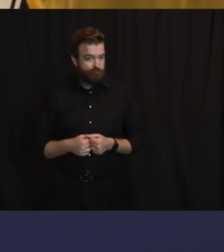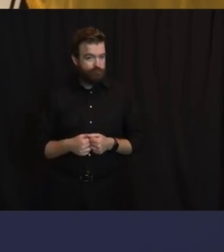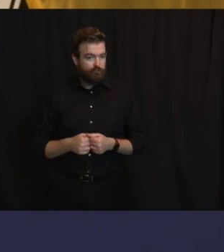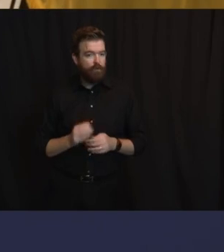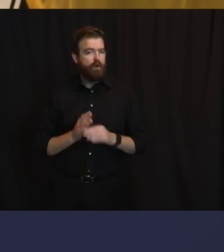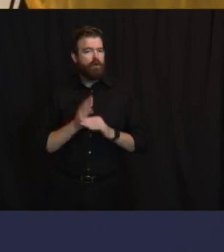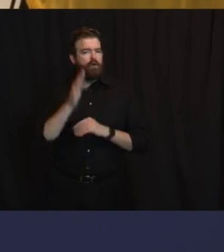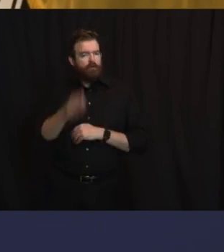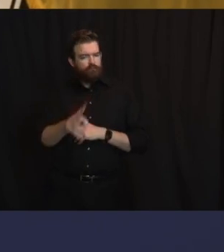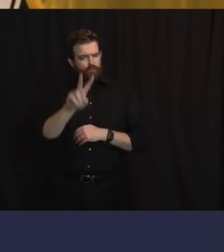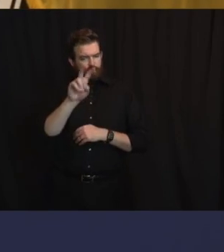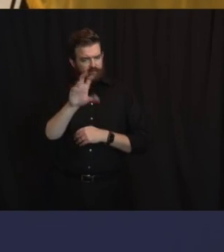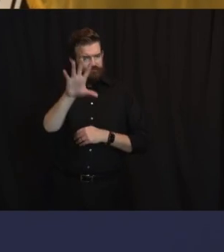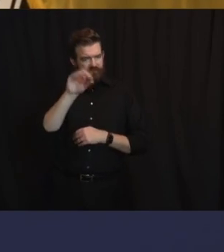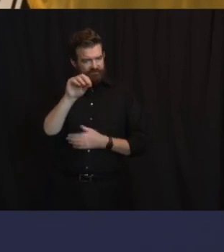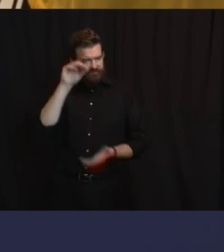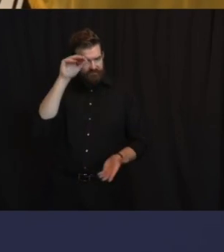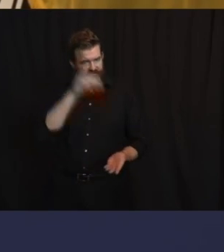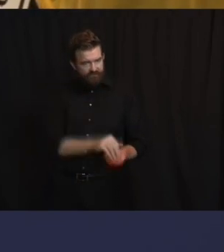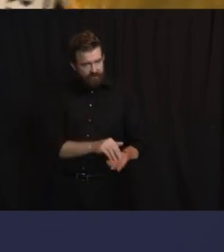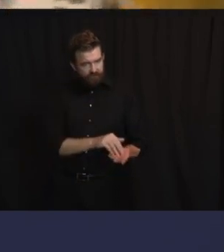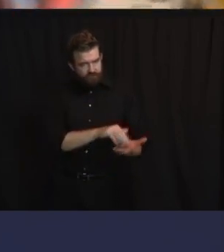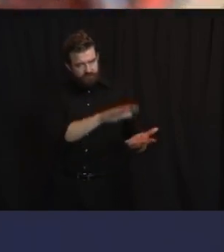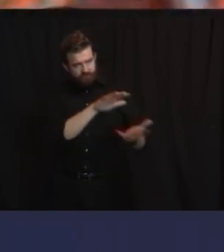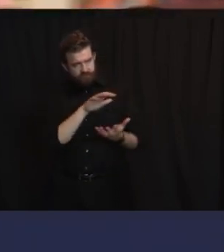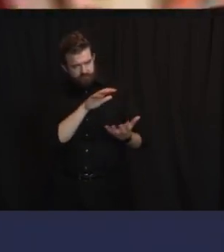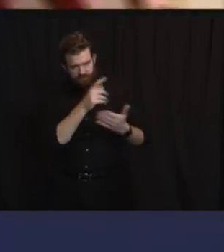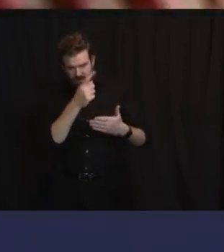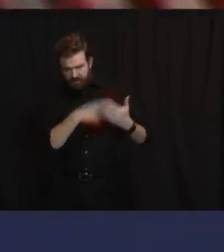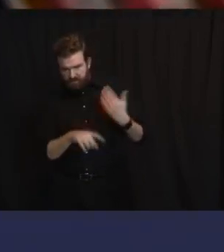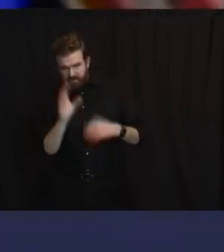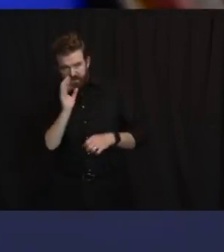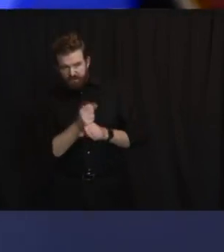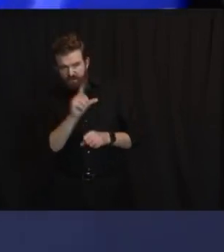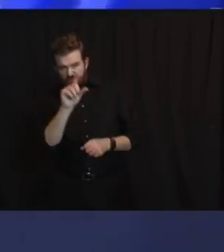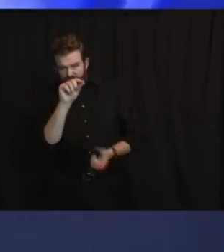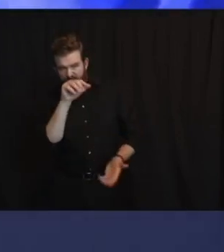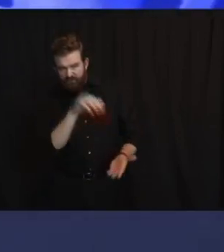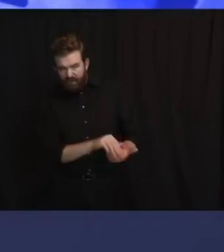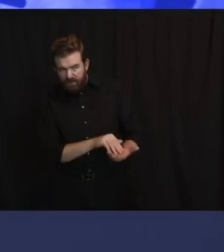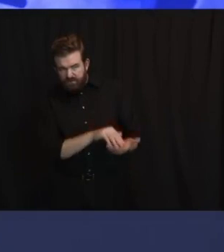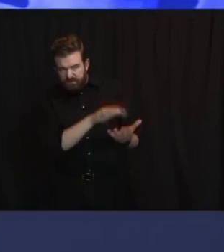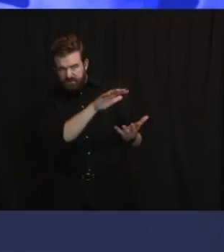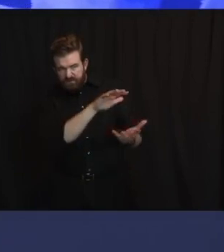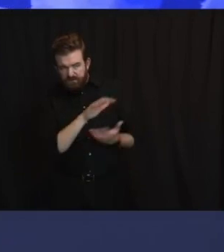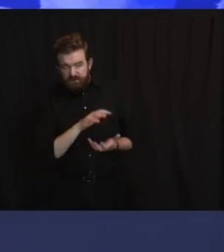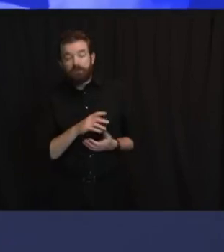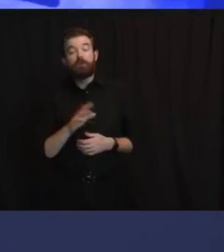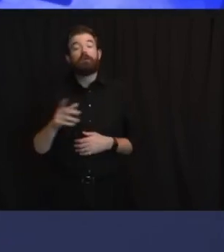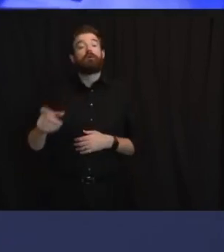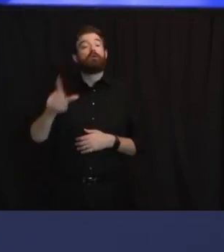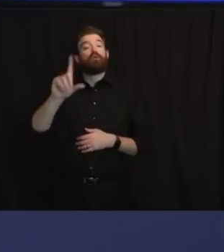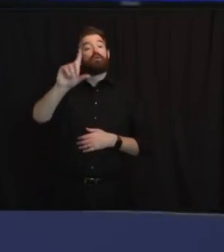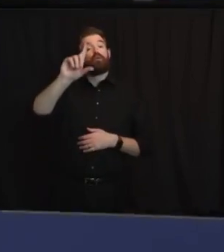had 20,000 plus for next week? Yeah, we're getting 20,200 next week. You may recall before the